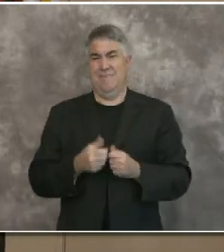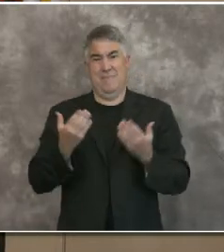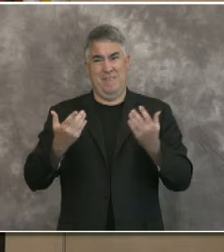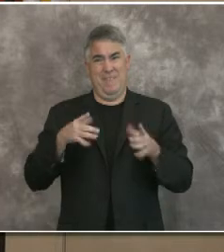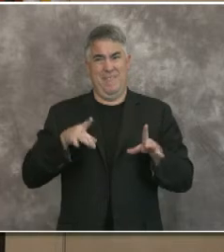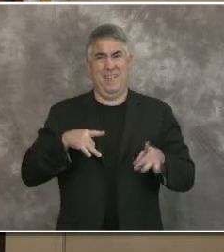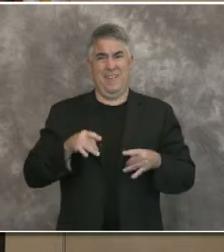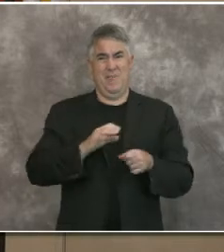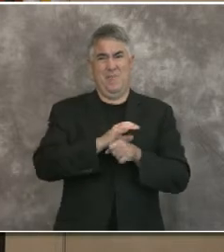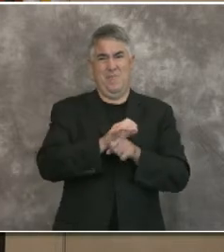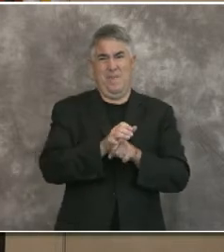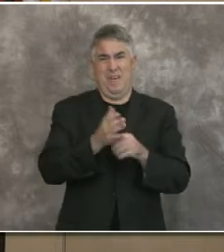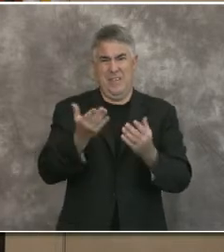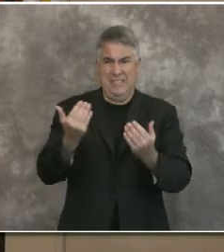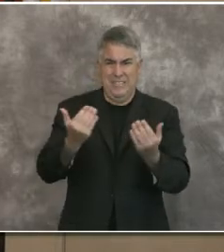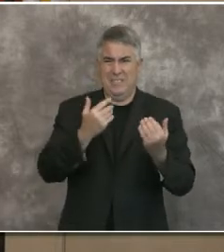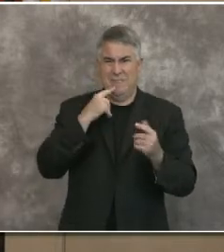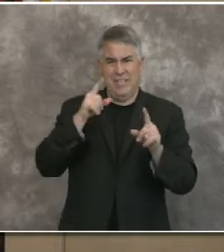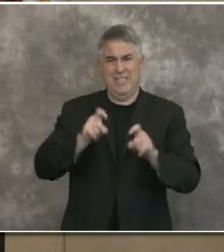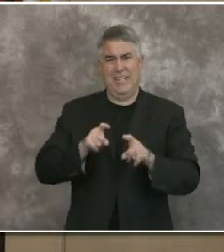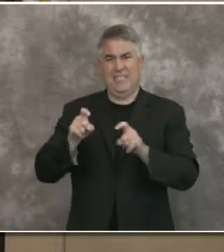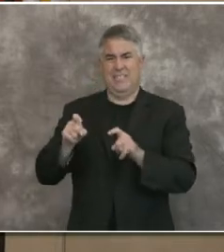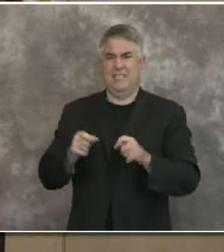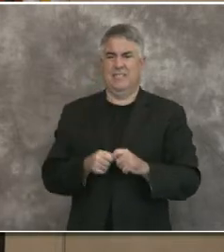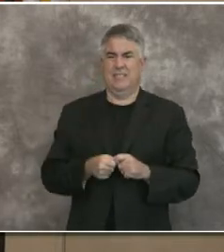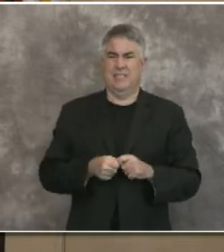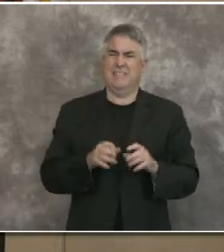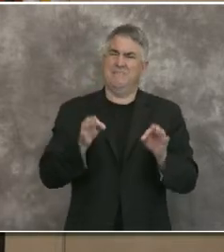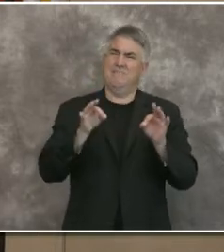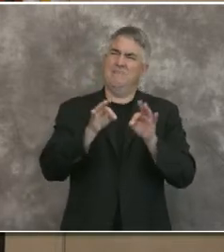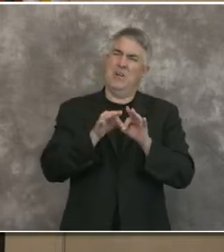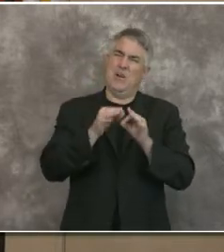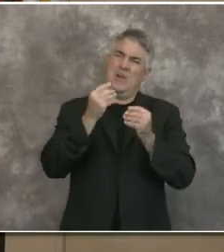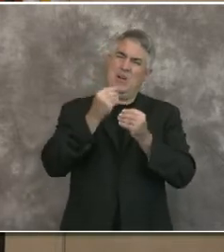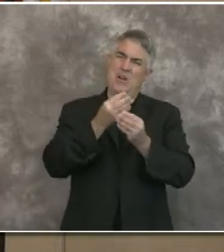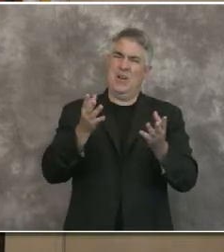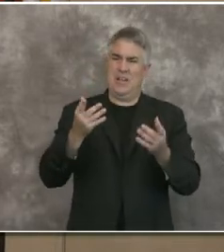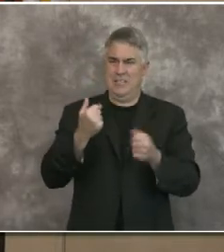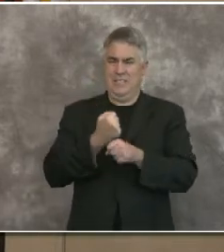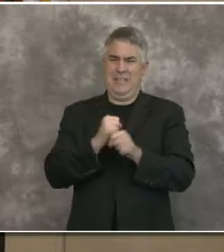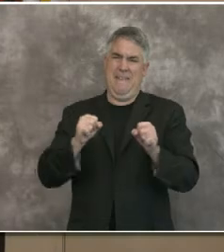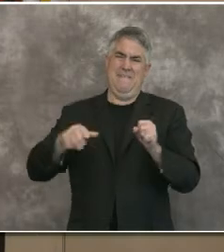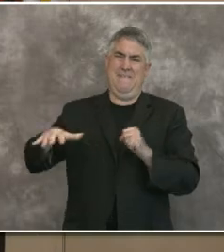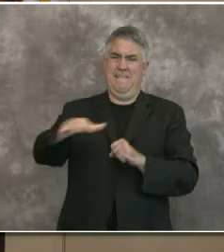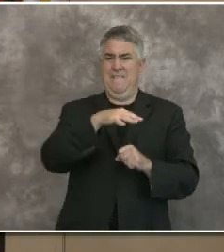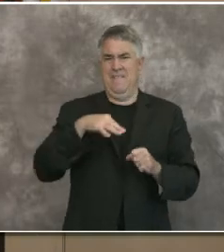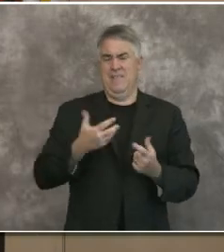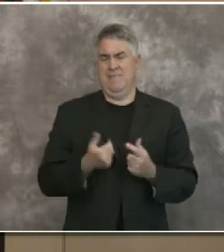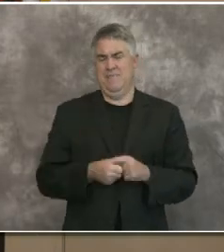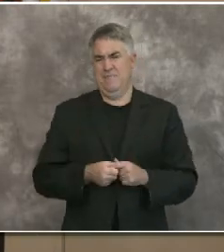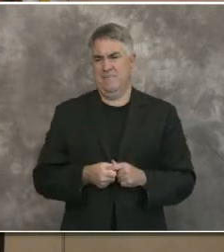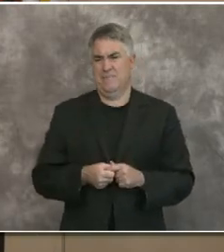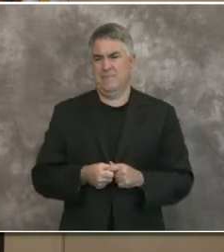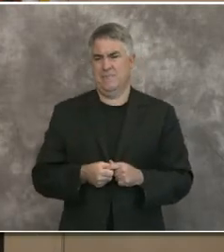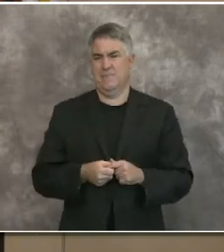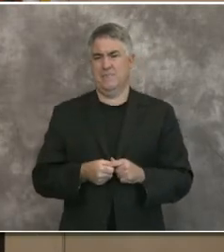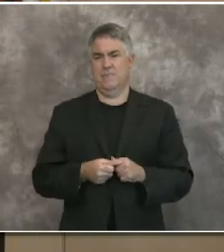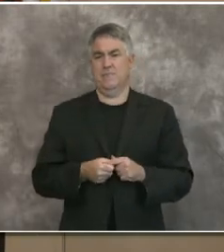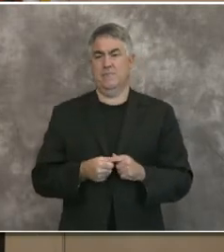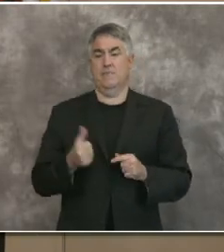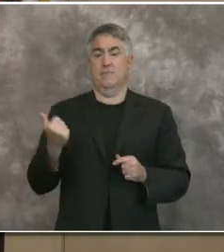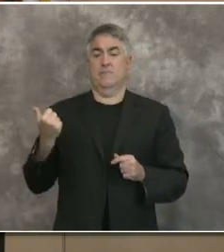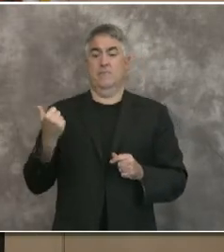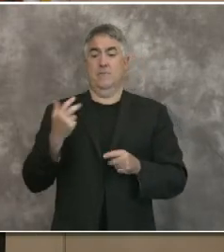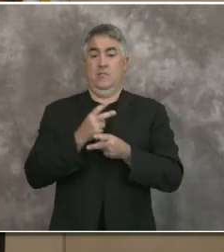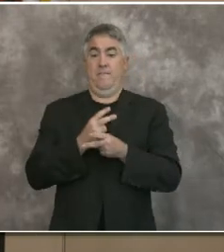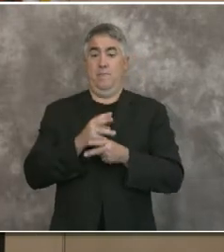very important that people adhere to these recommendations. Now, please welcome back to the podium